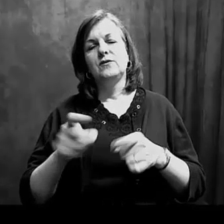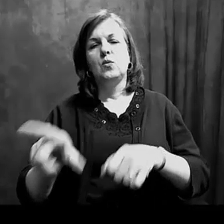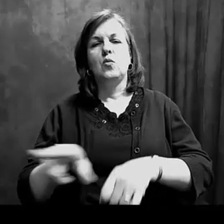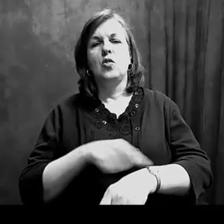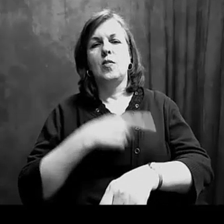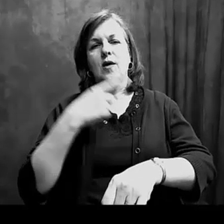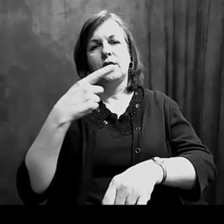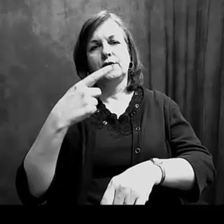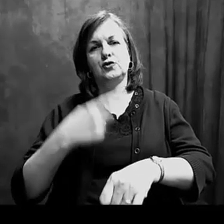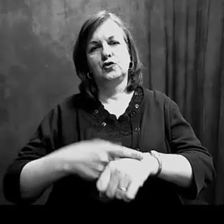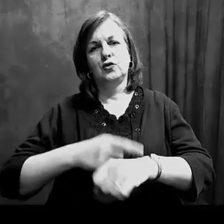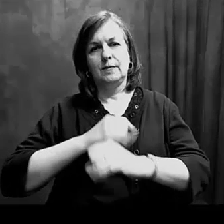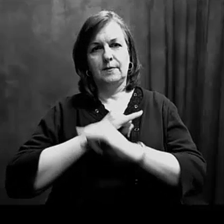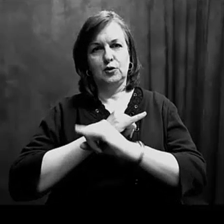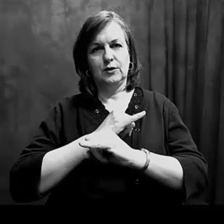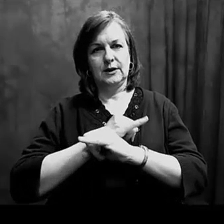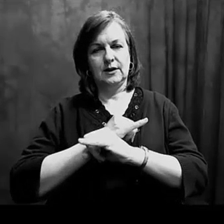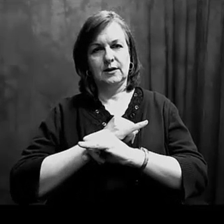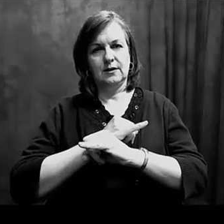immunity.